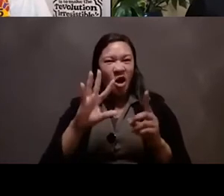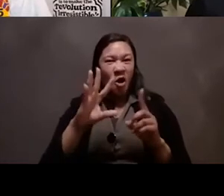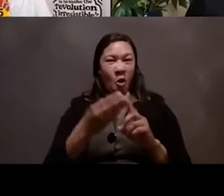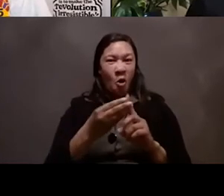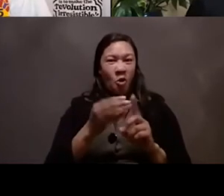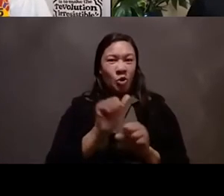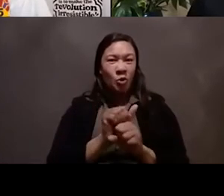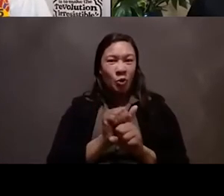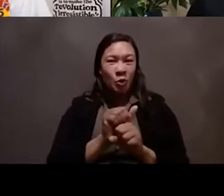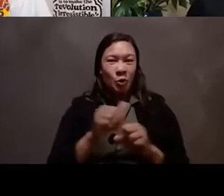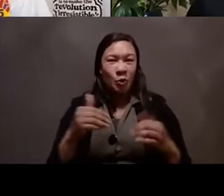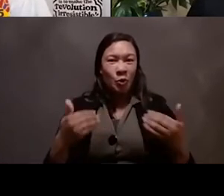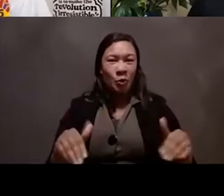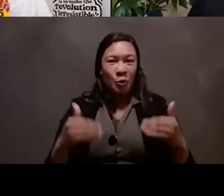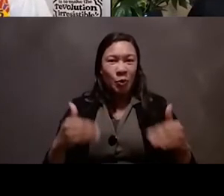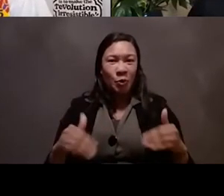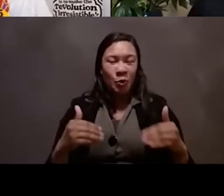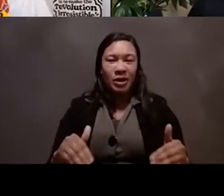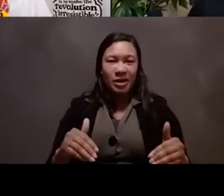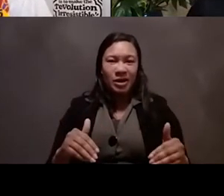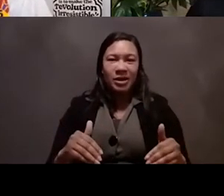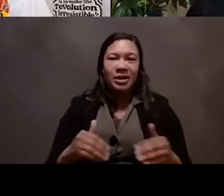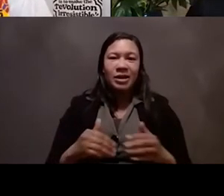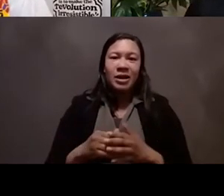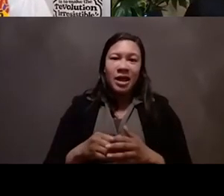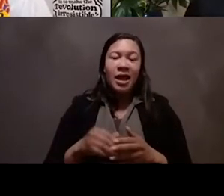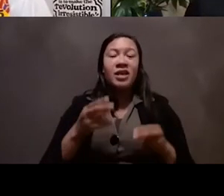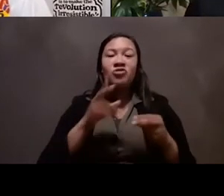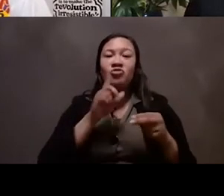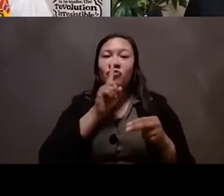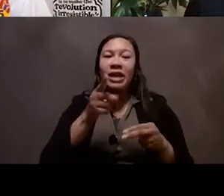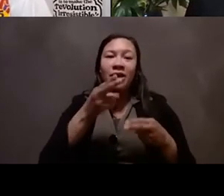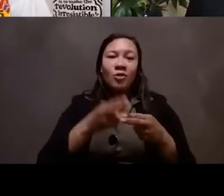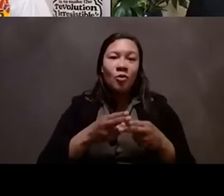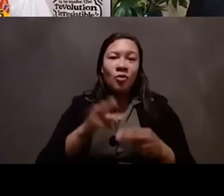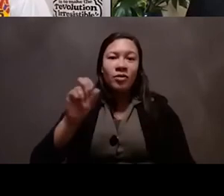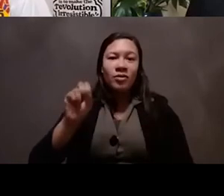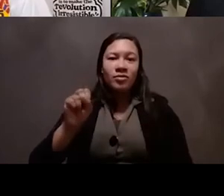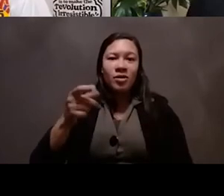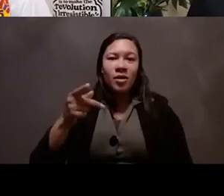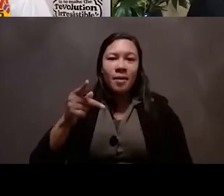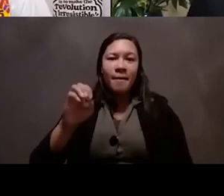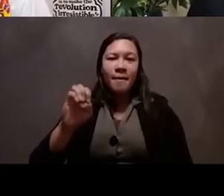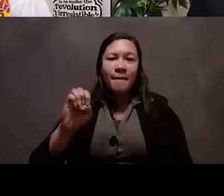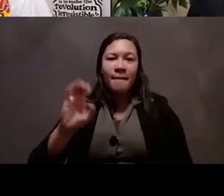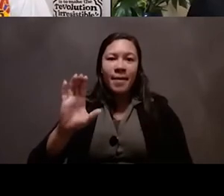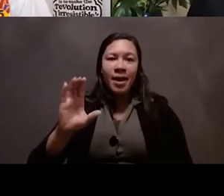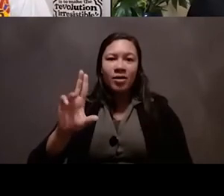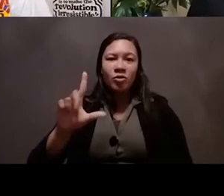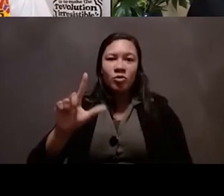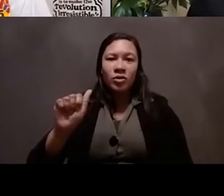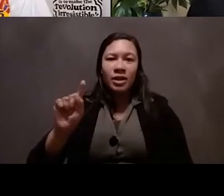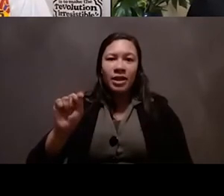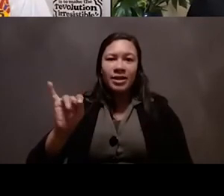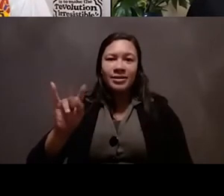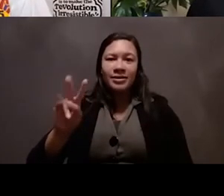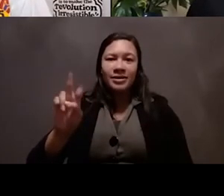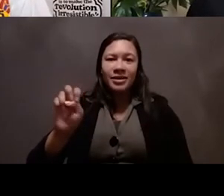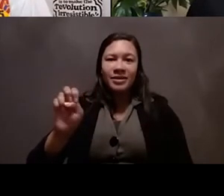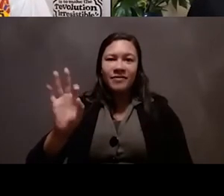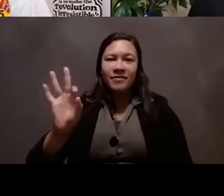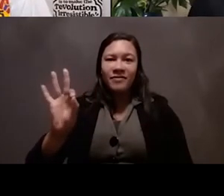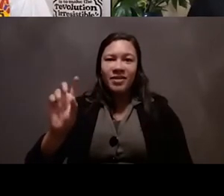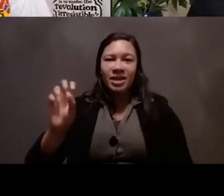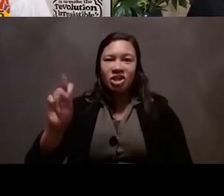speculative fiction, even if it's not necessarily called that, because we are creating things in the service of